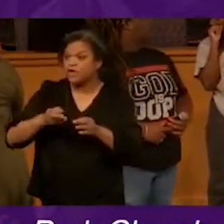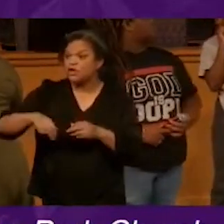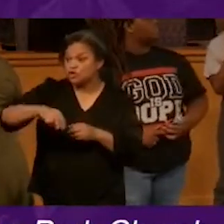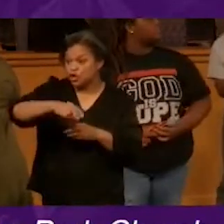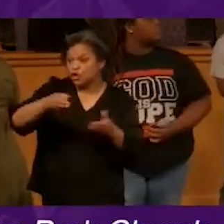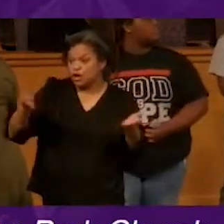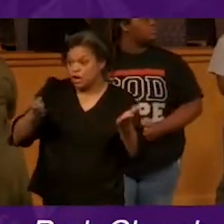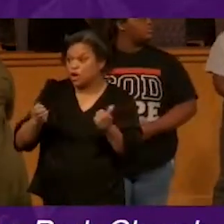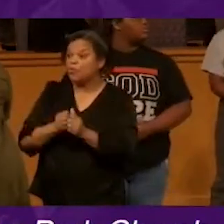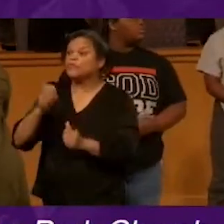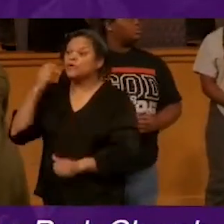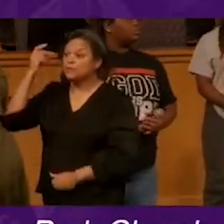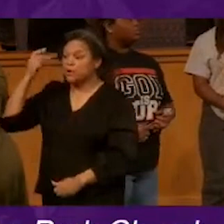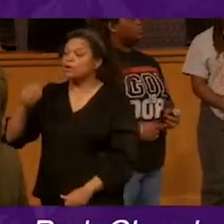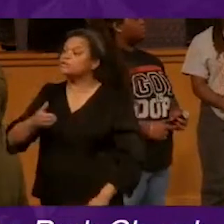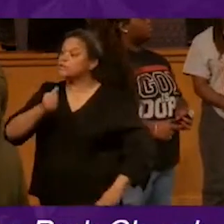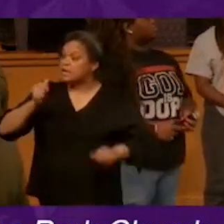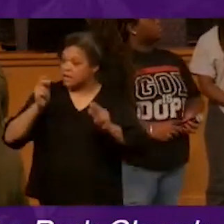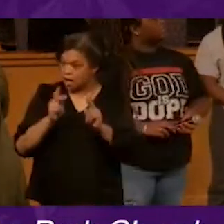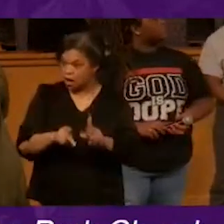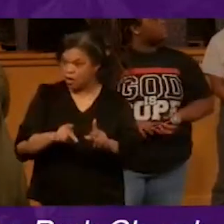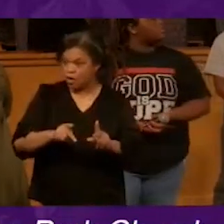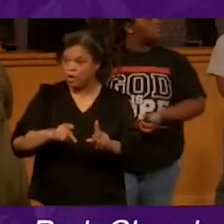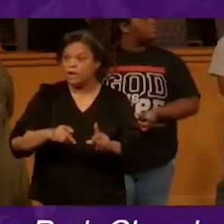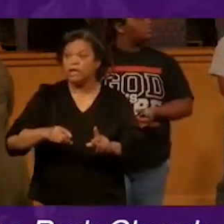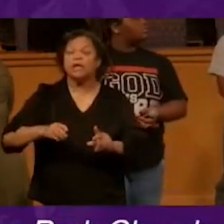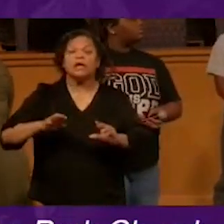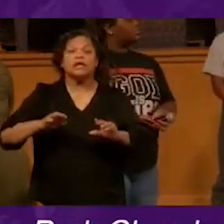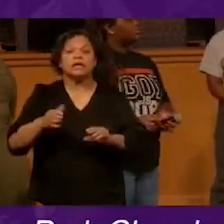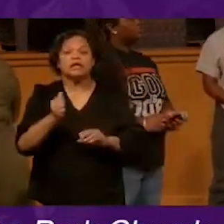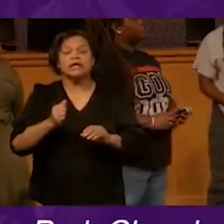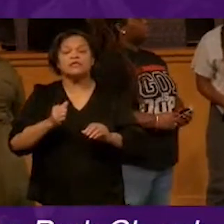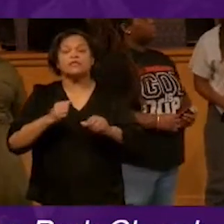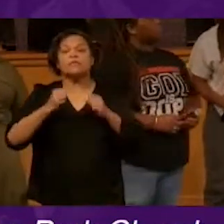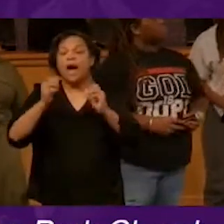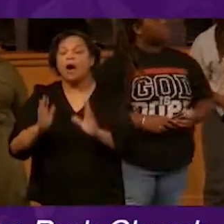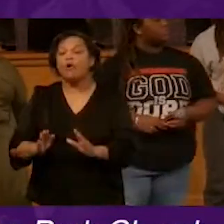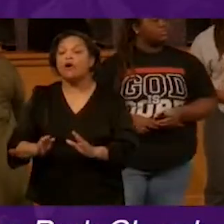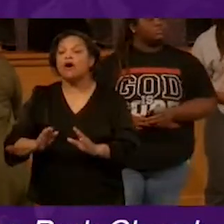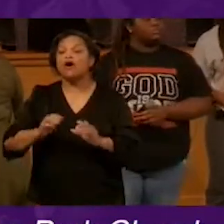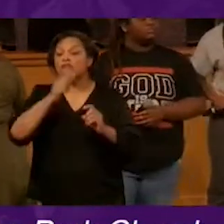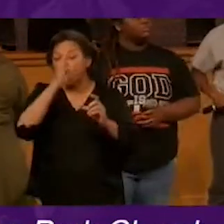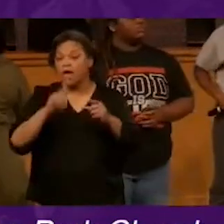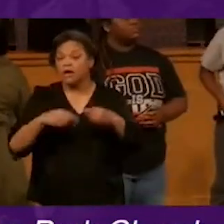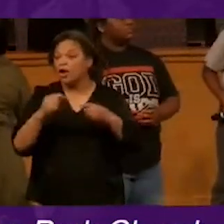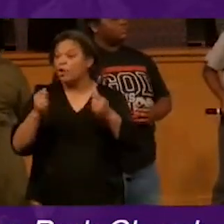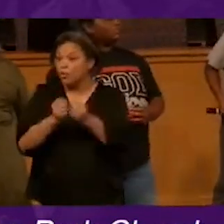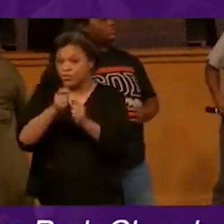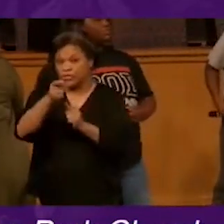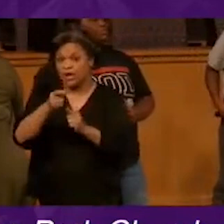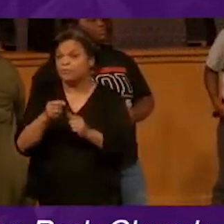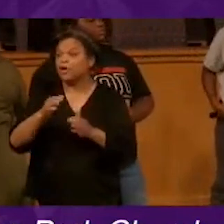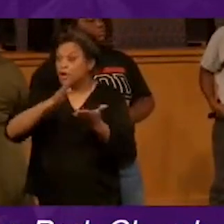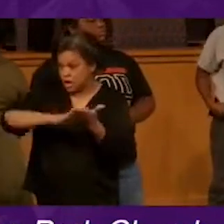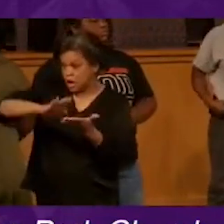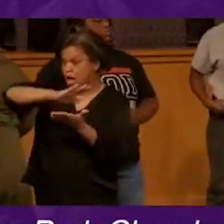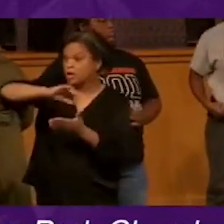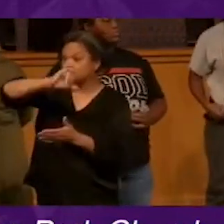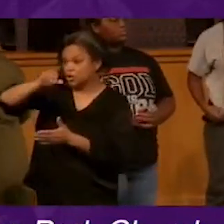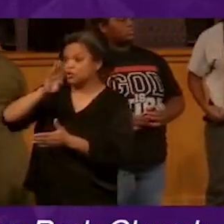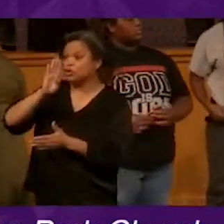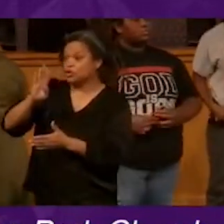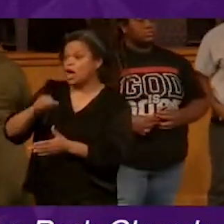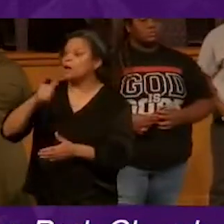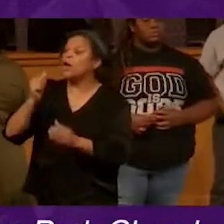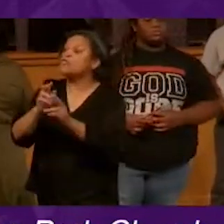along with their parents, they get an opportunity to get the power of God to go with them off to college, off to their workplace, off to